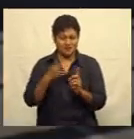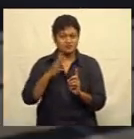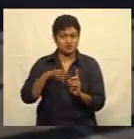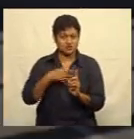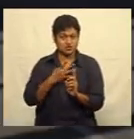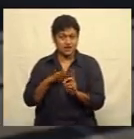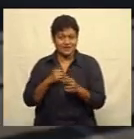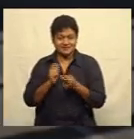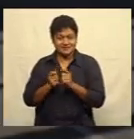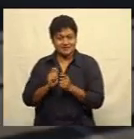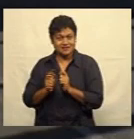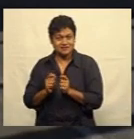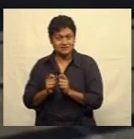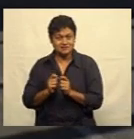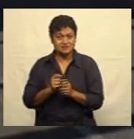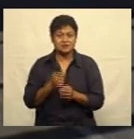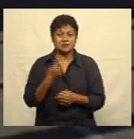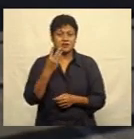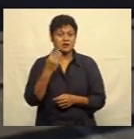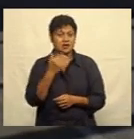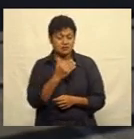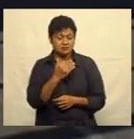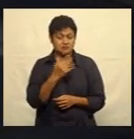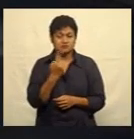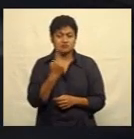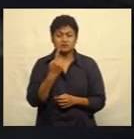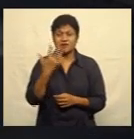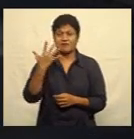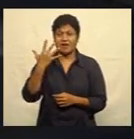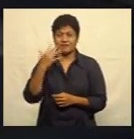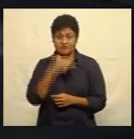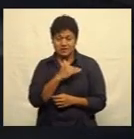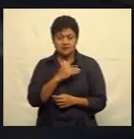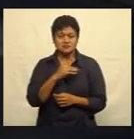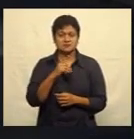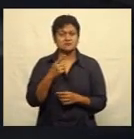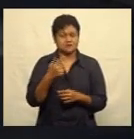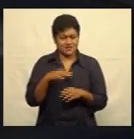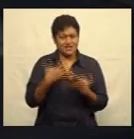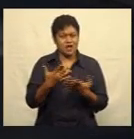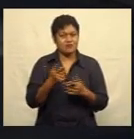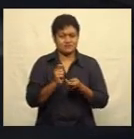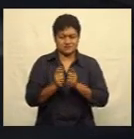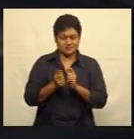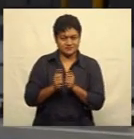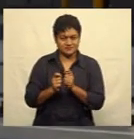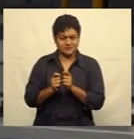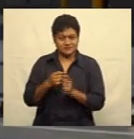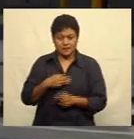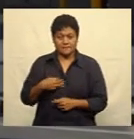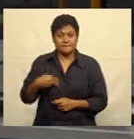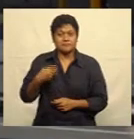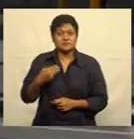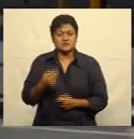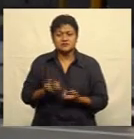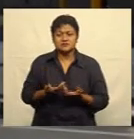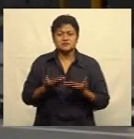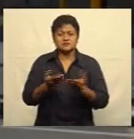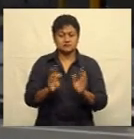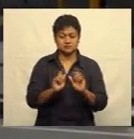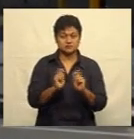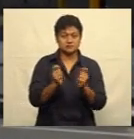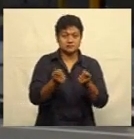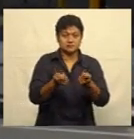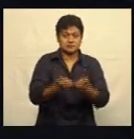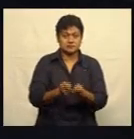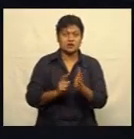300 Fijians out of the initial 500 who were present at the funeral have been screened, with the ministry giving its team in Lautoka